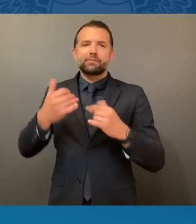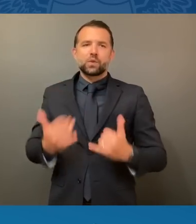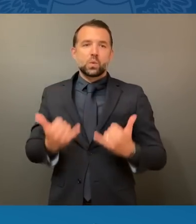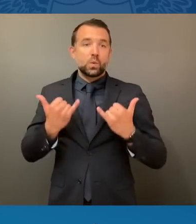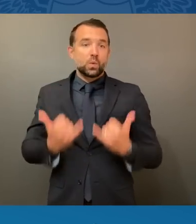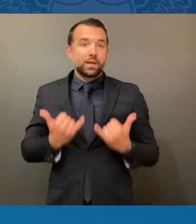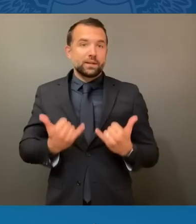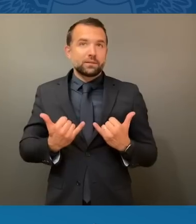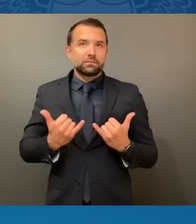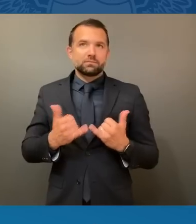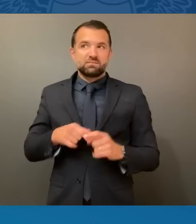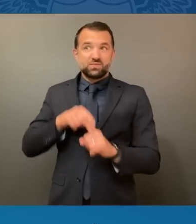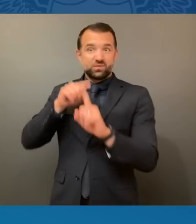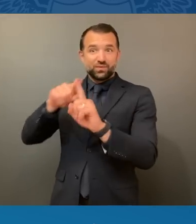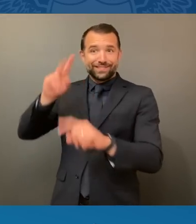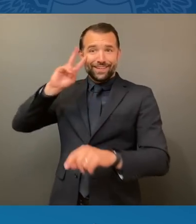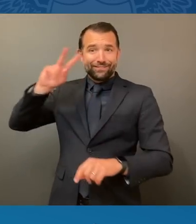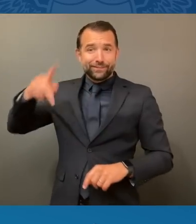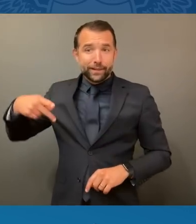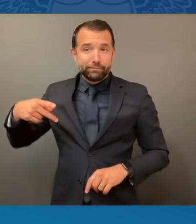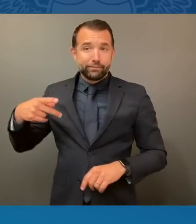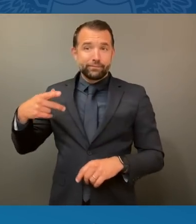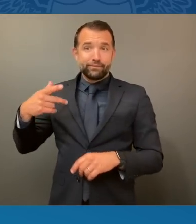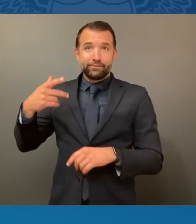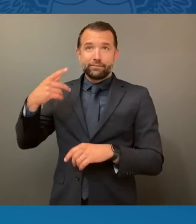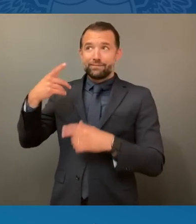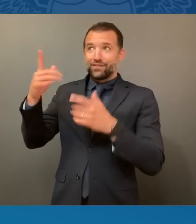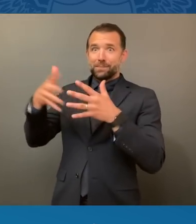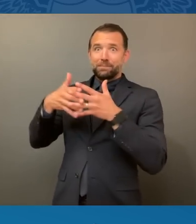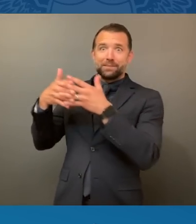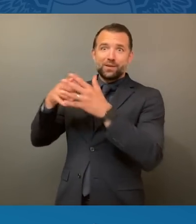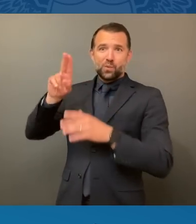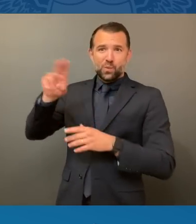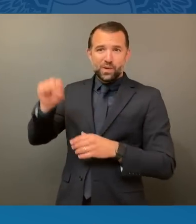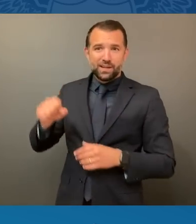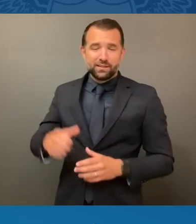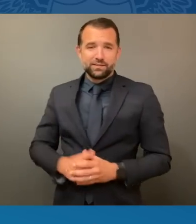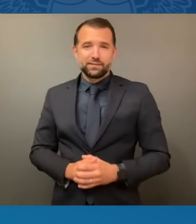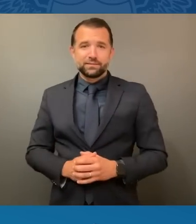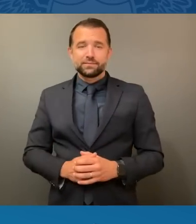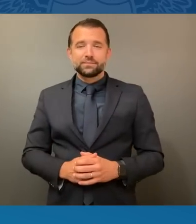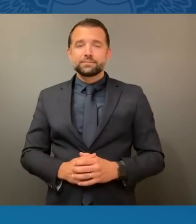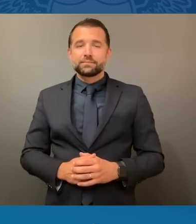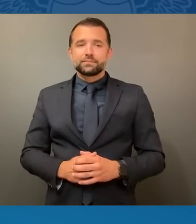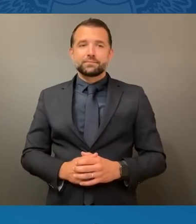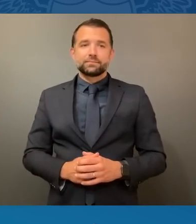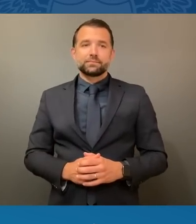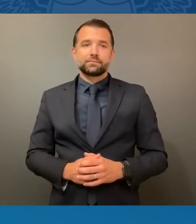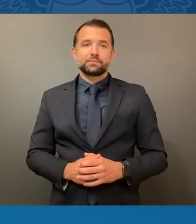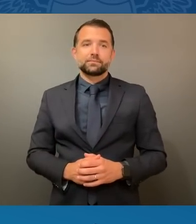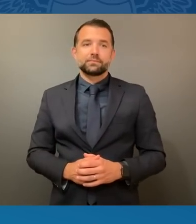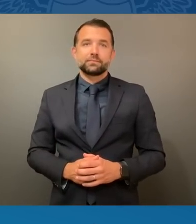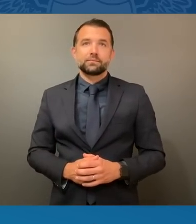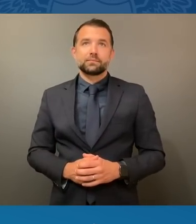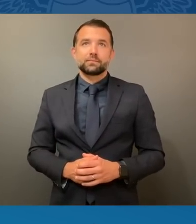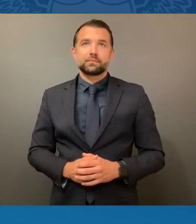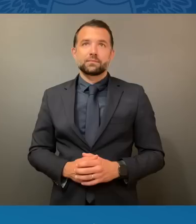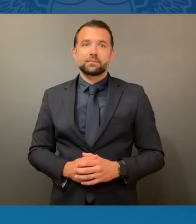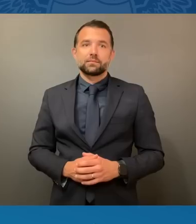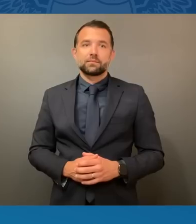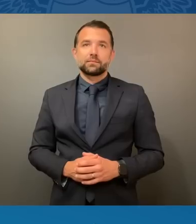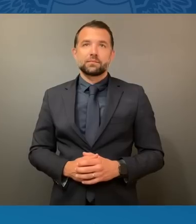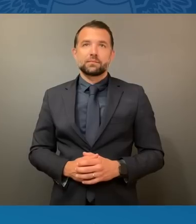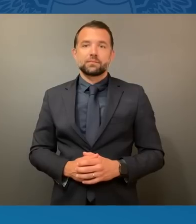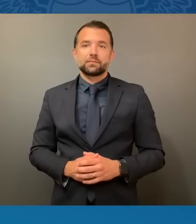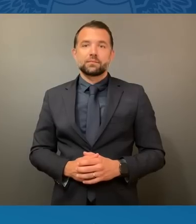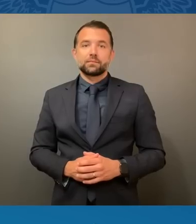the Vice President of the United States of America? In every way.